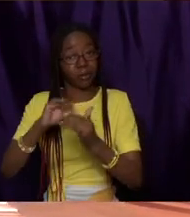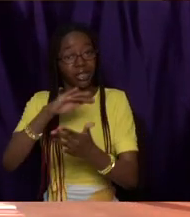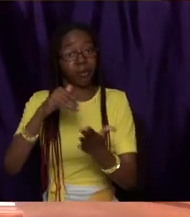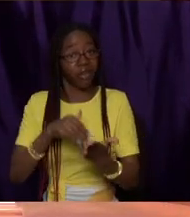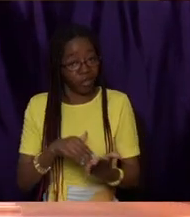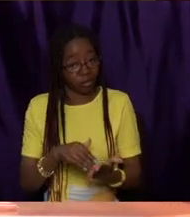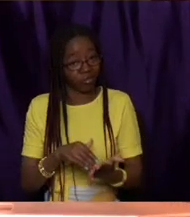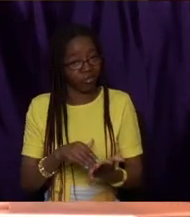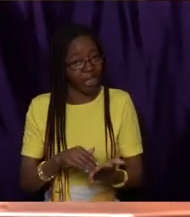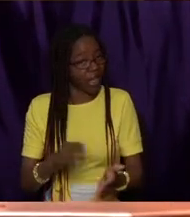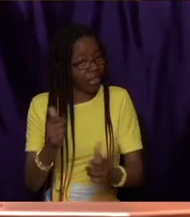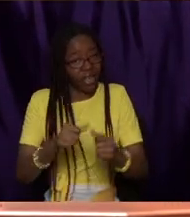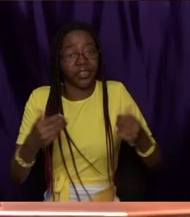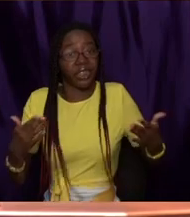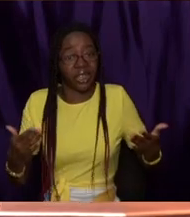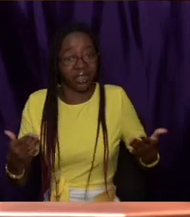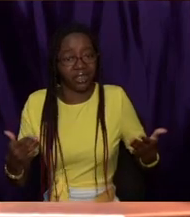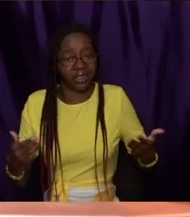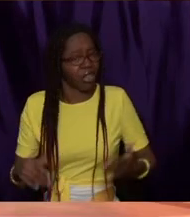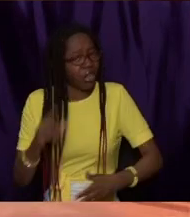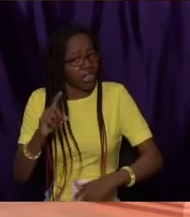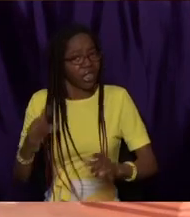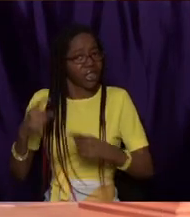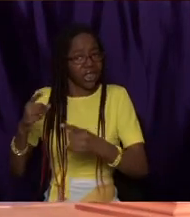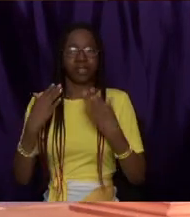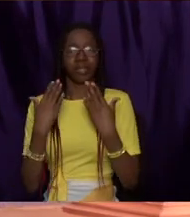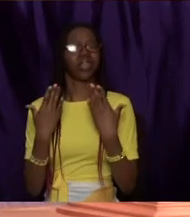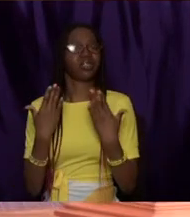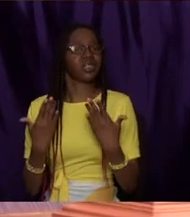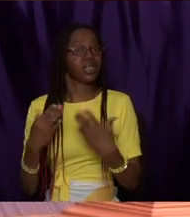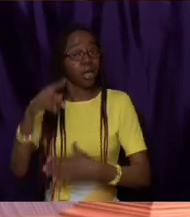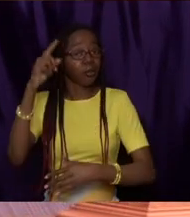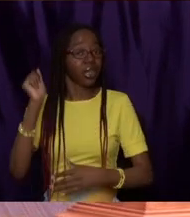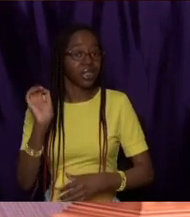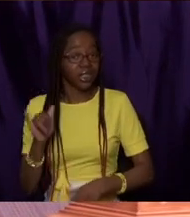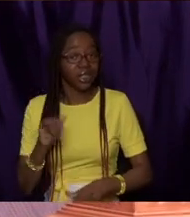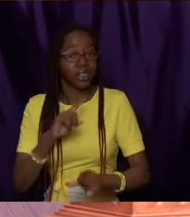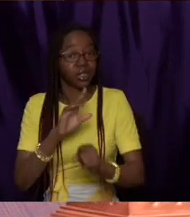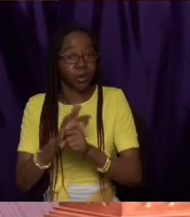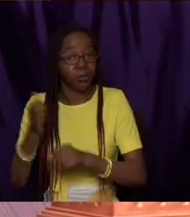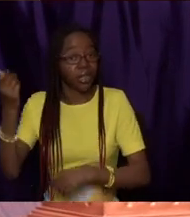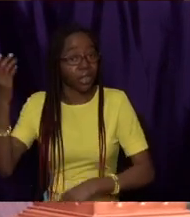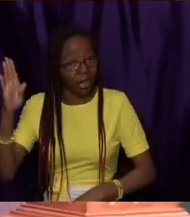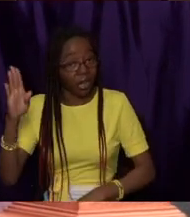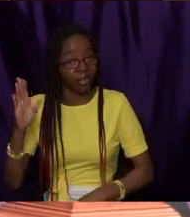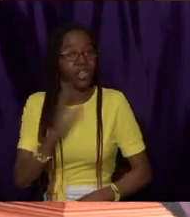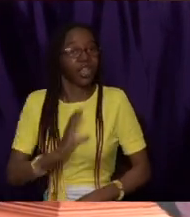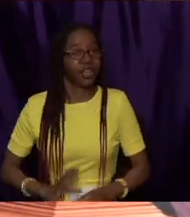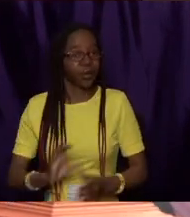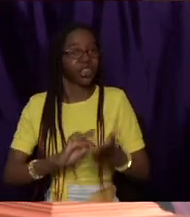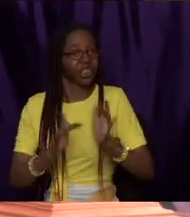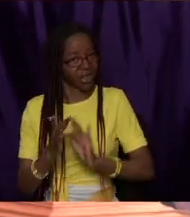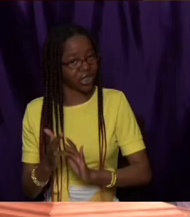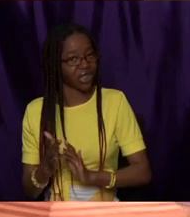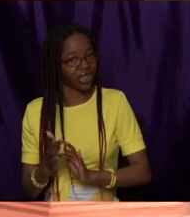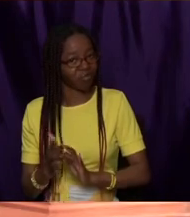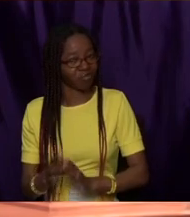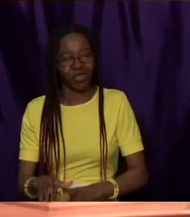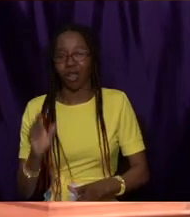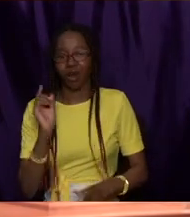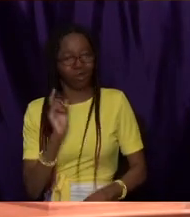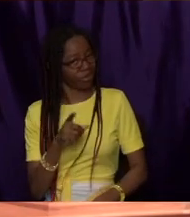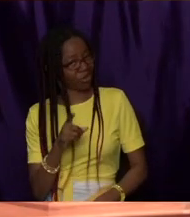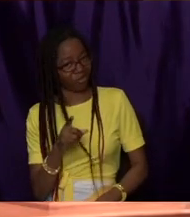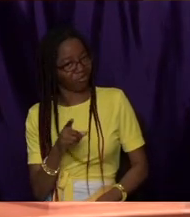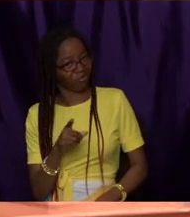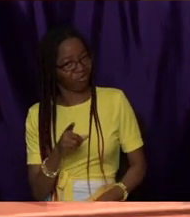of it. And in everything, you gotta give thanks, because this is the will of God in Christ Jesus concerning